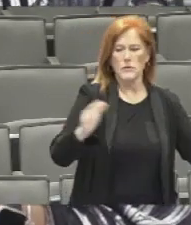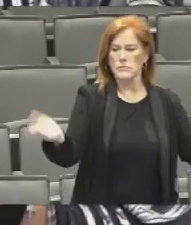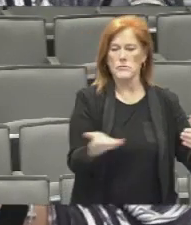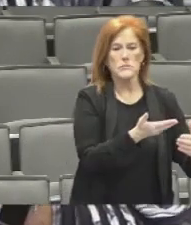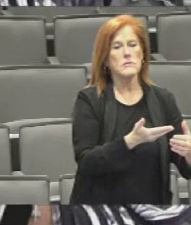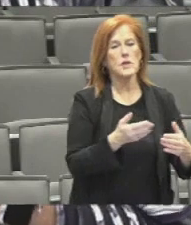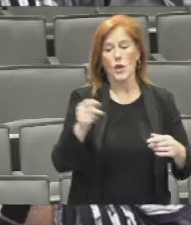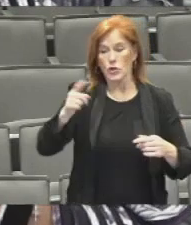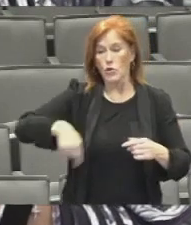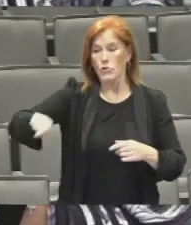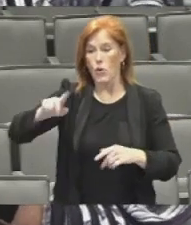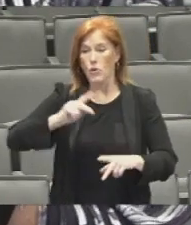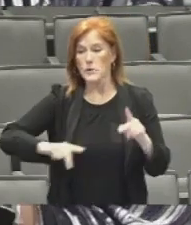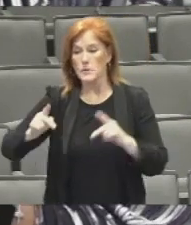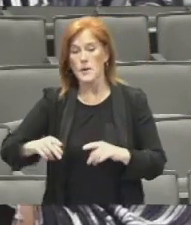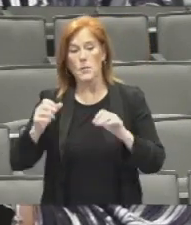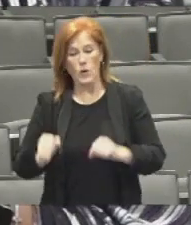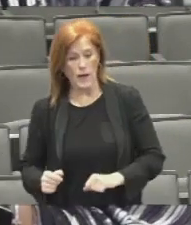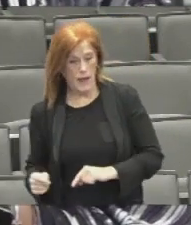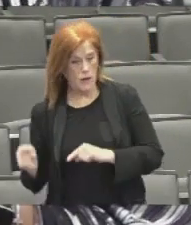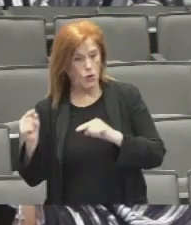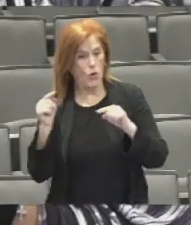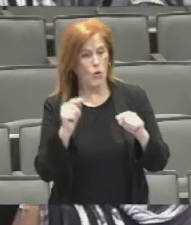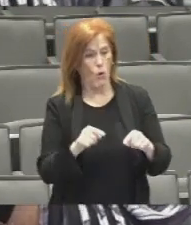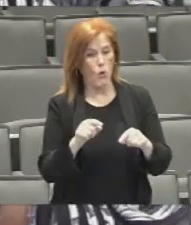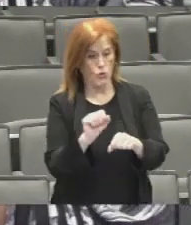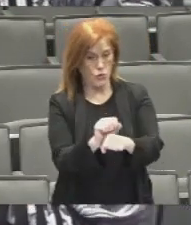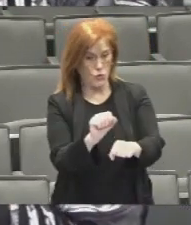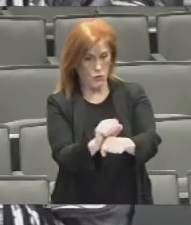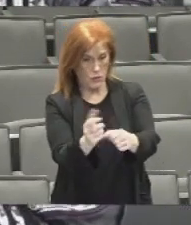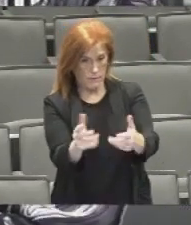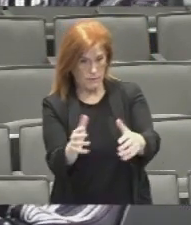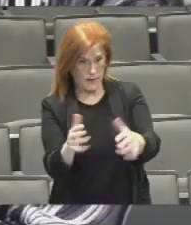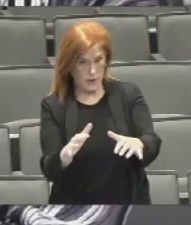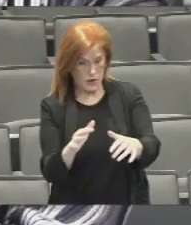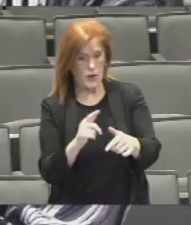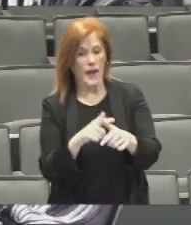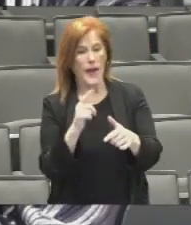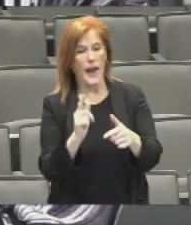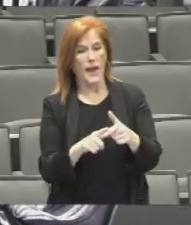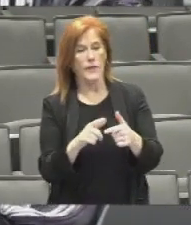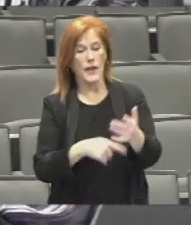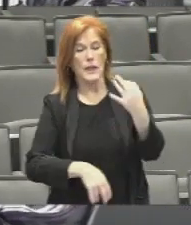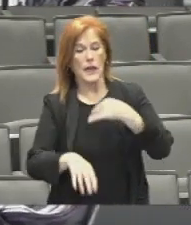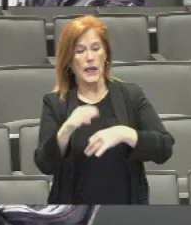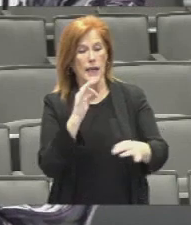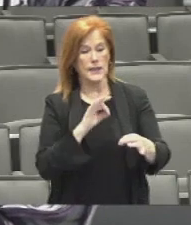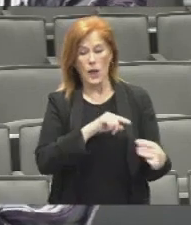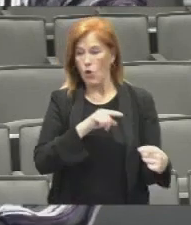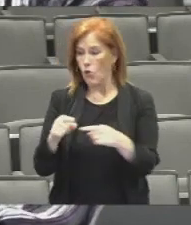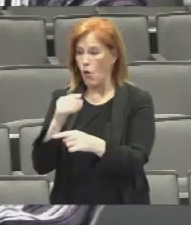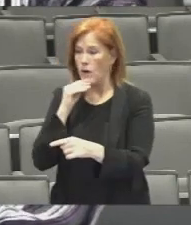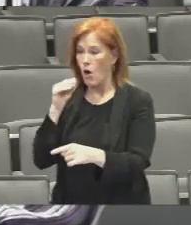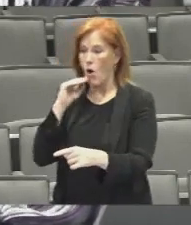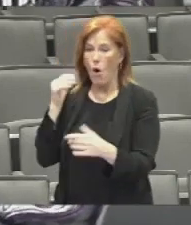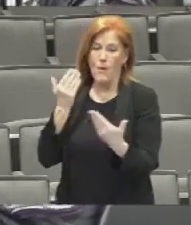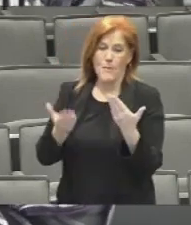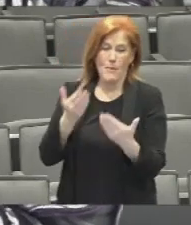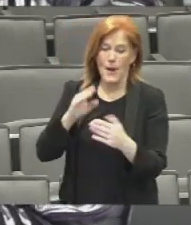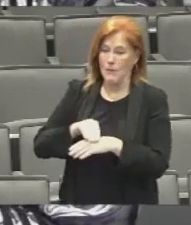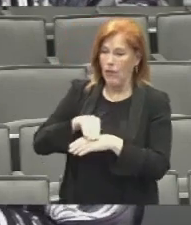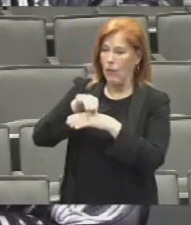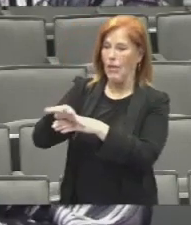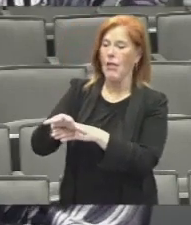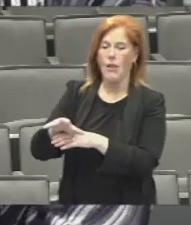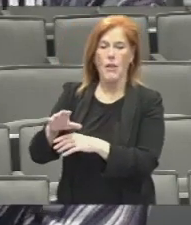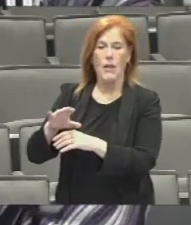so that they can go to work and go home. Instead of going home, they can go to the hotel and